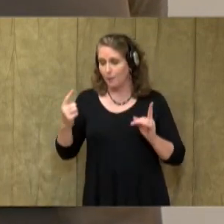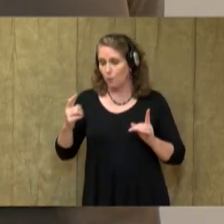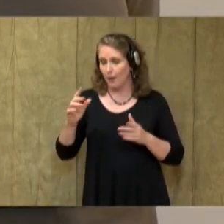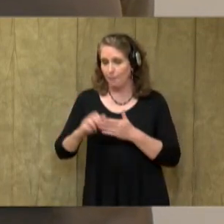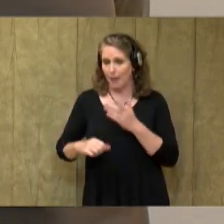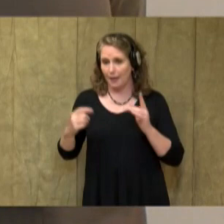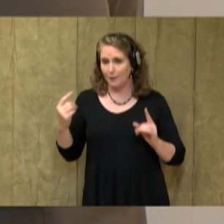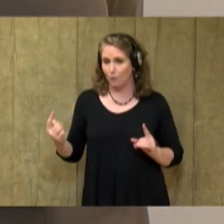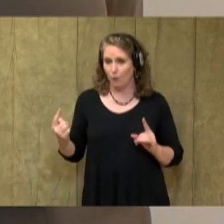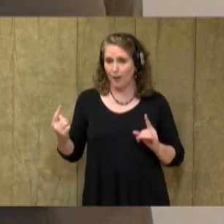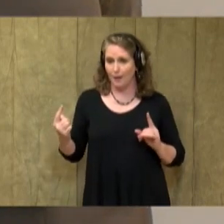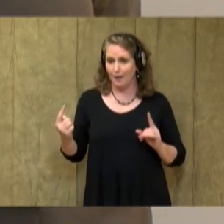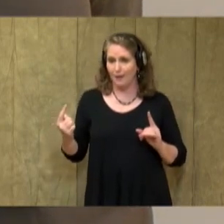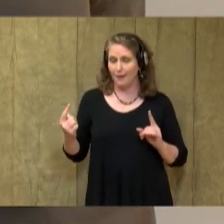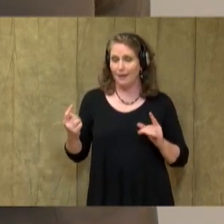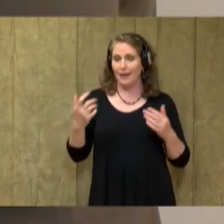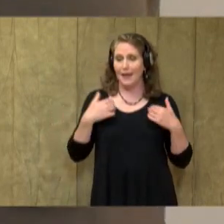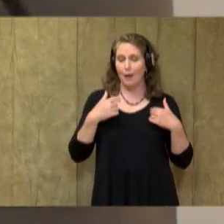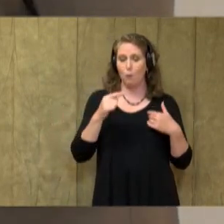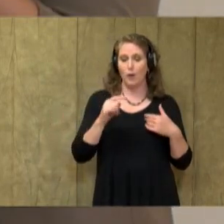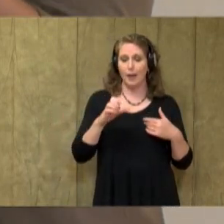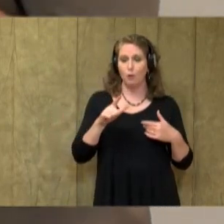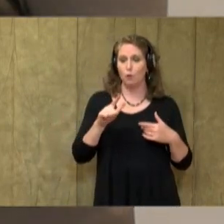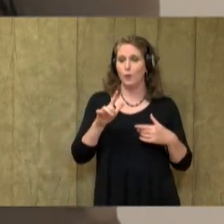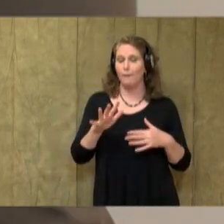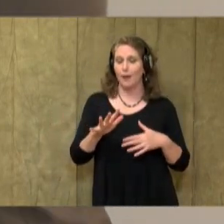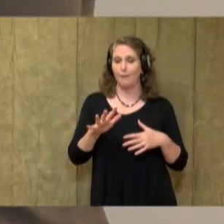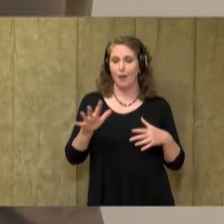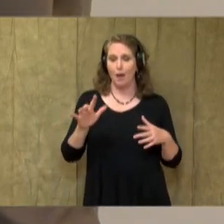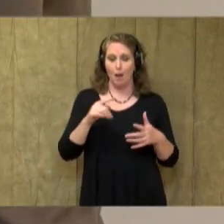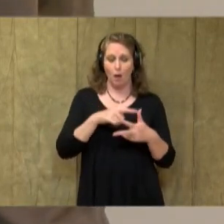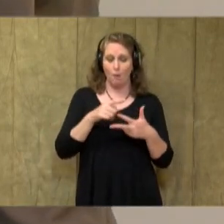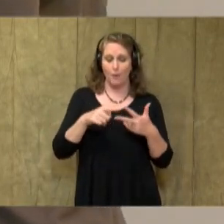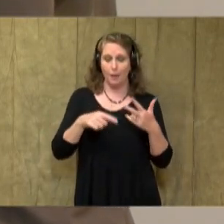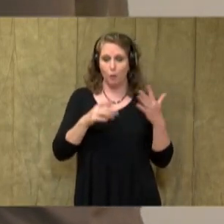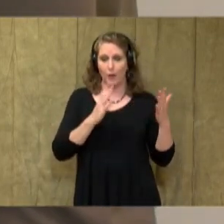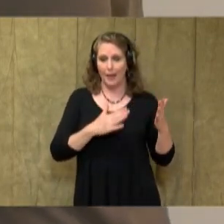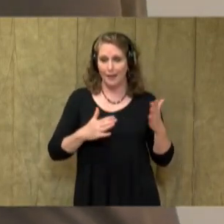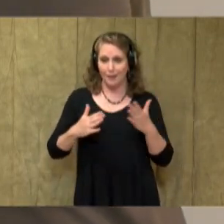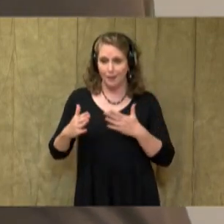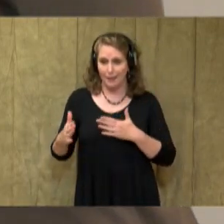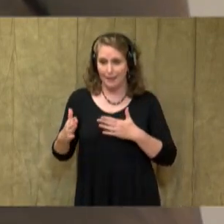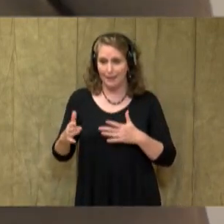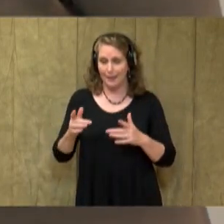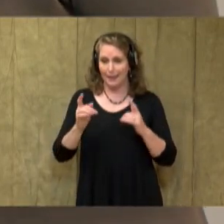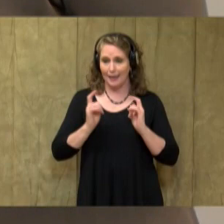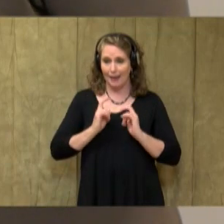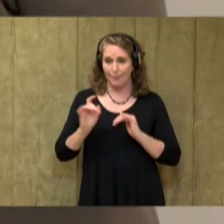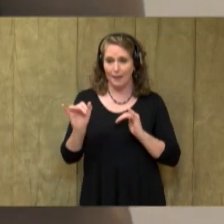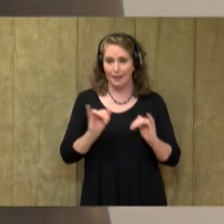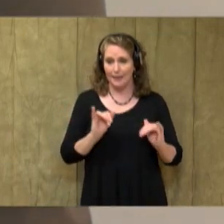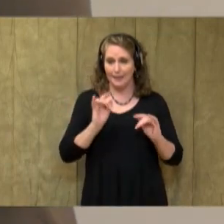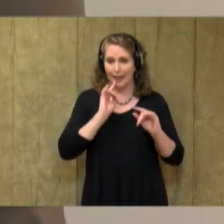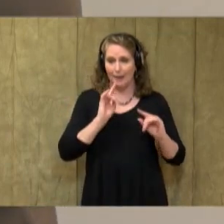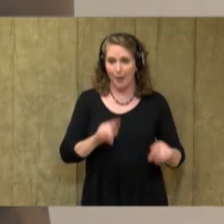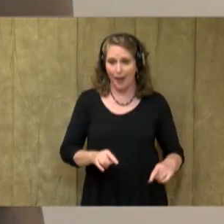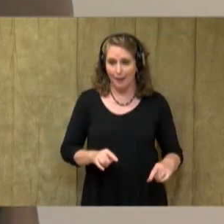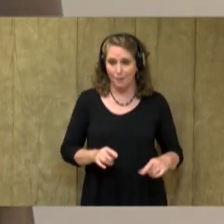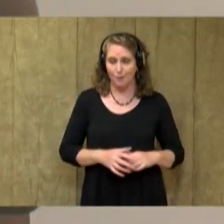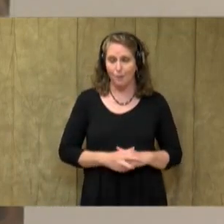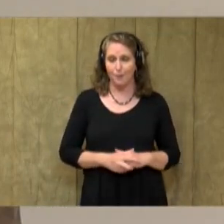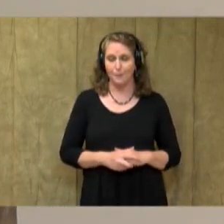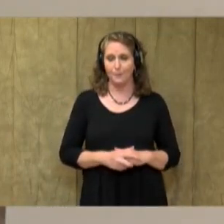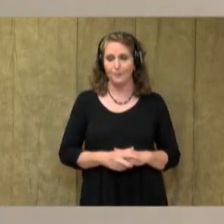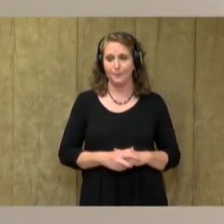1, and I ended up with 125. So all 3 of my strategies, I ended up with the same answer or the